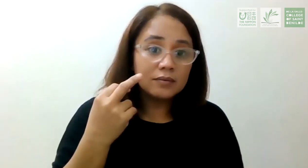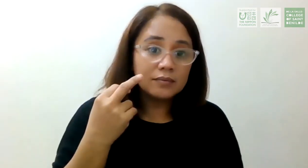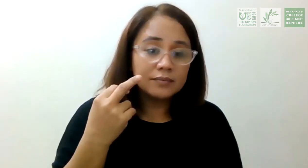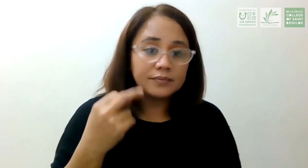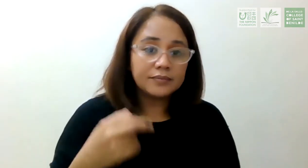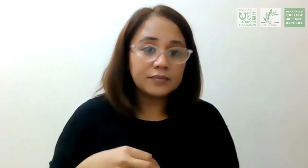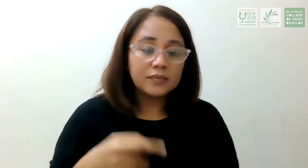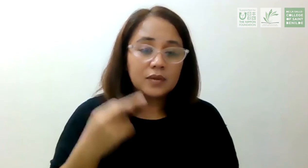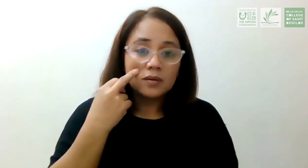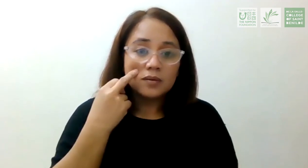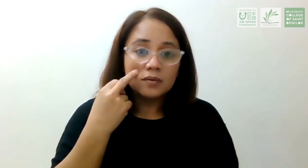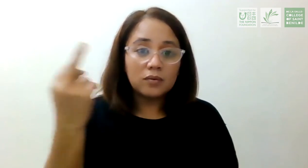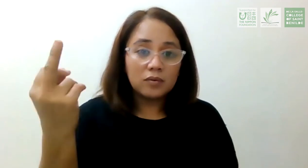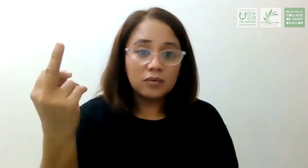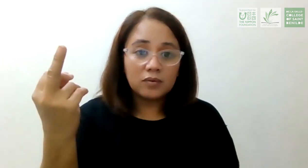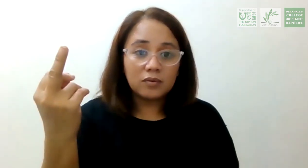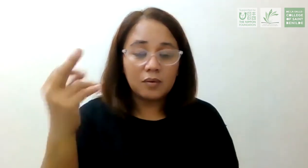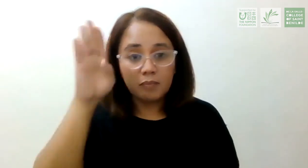older brother,